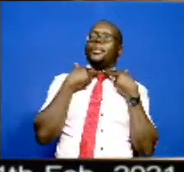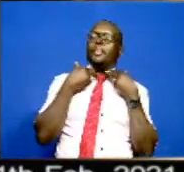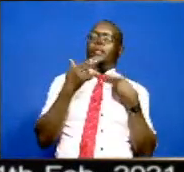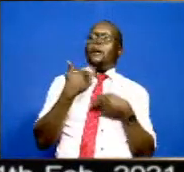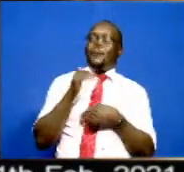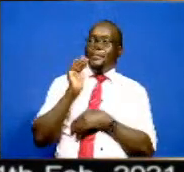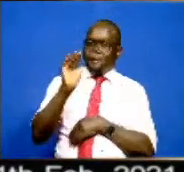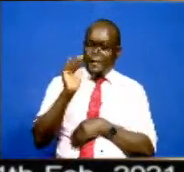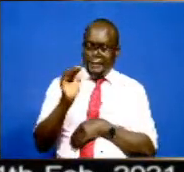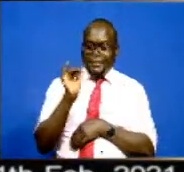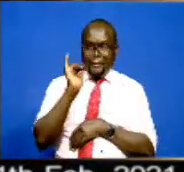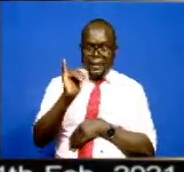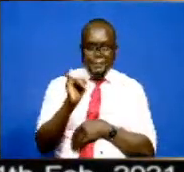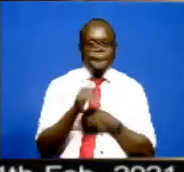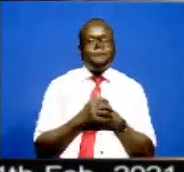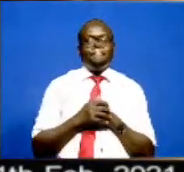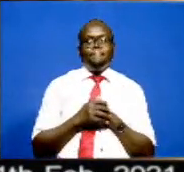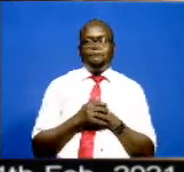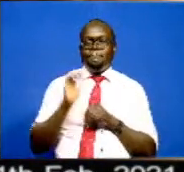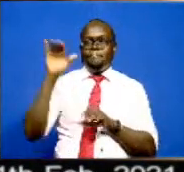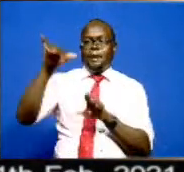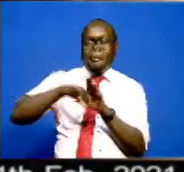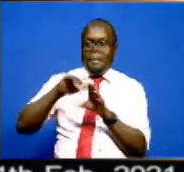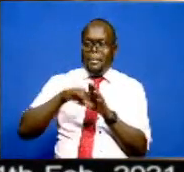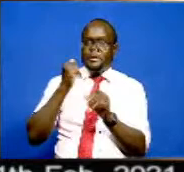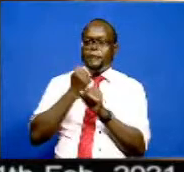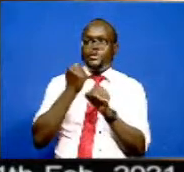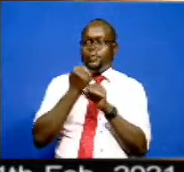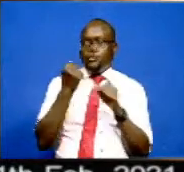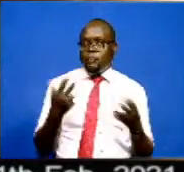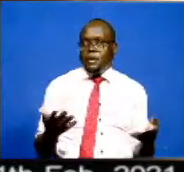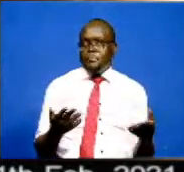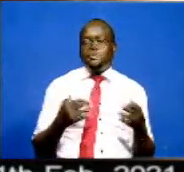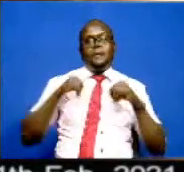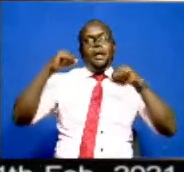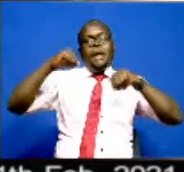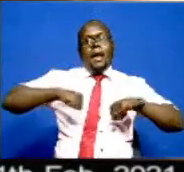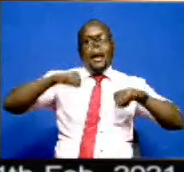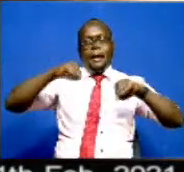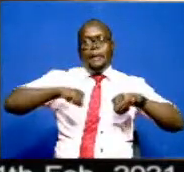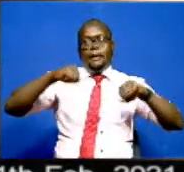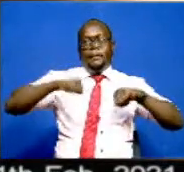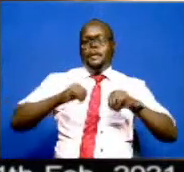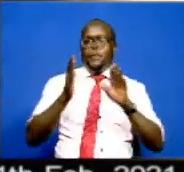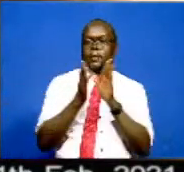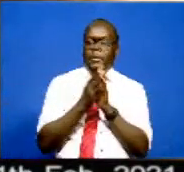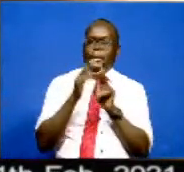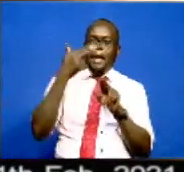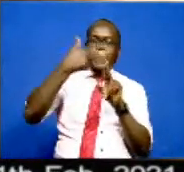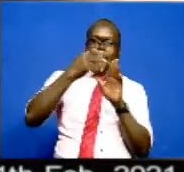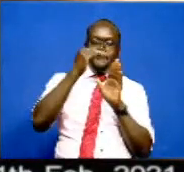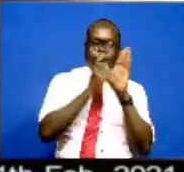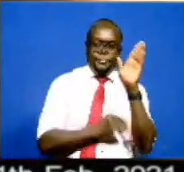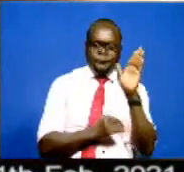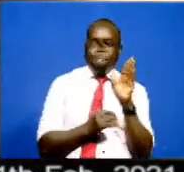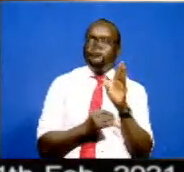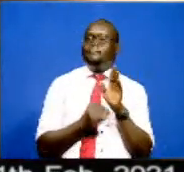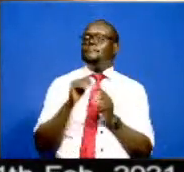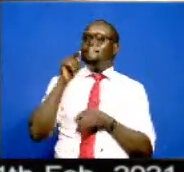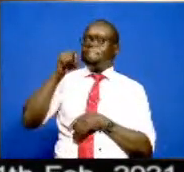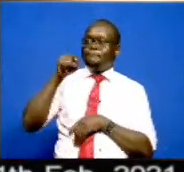ask that members do agree to this list, and